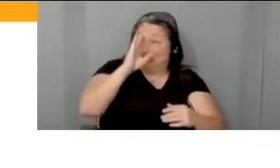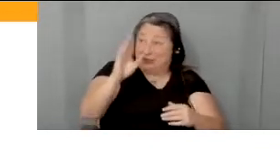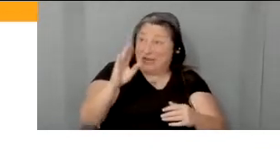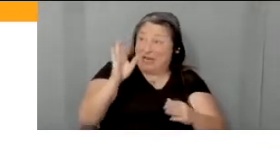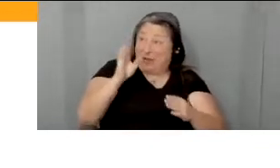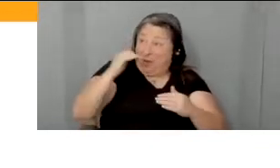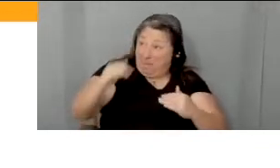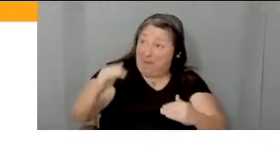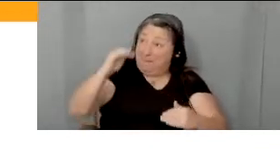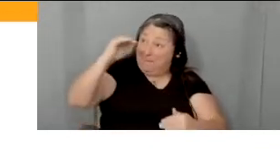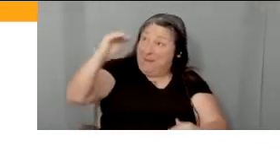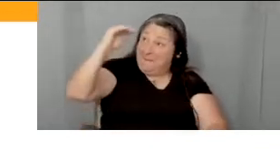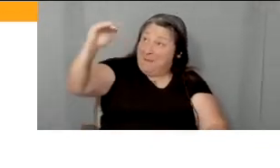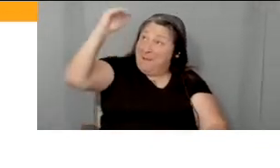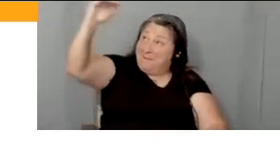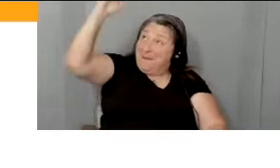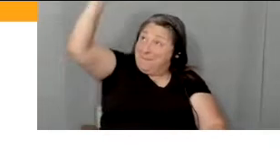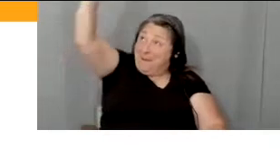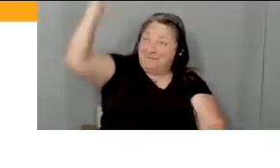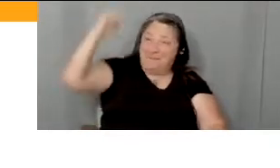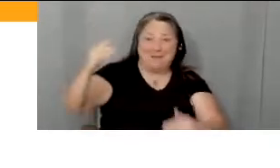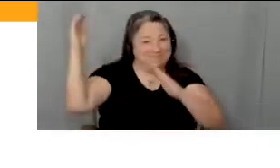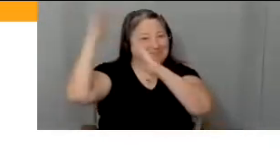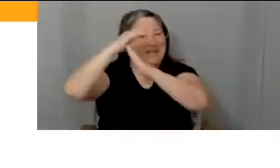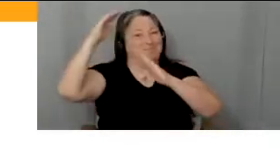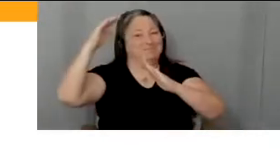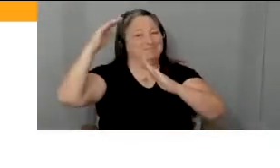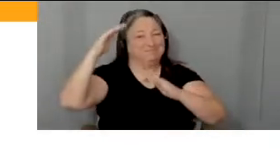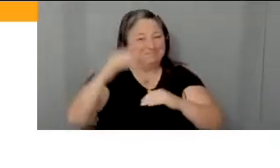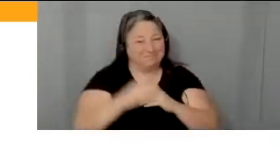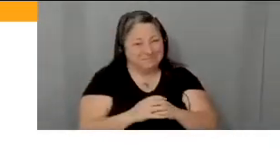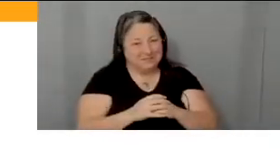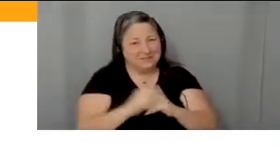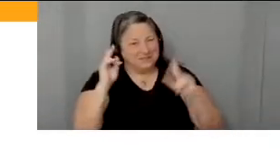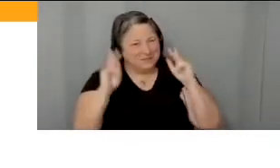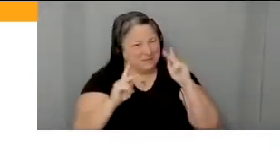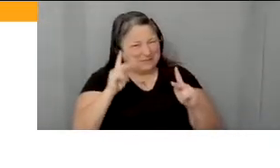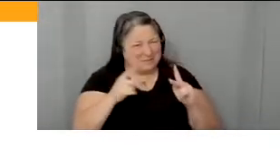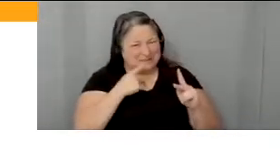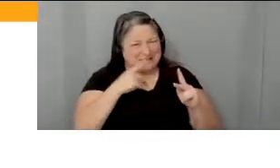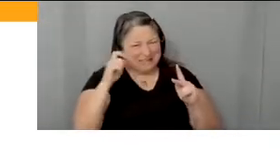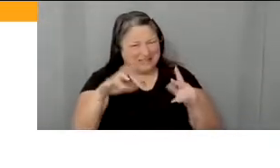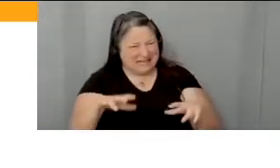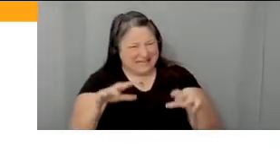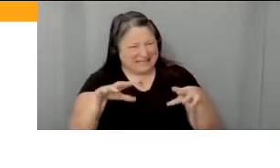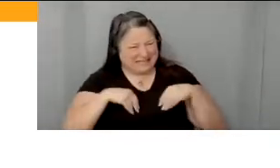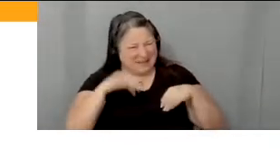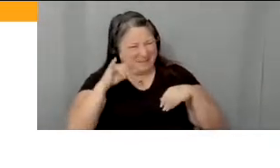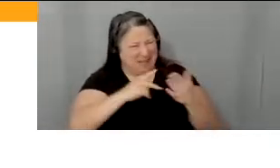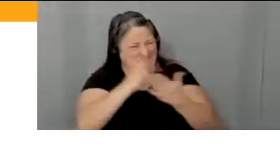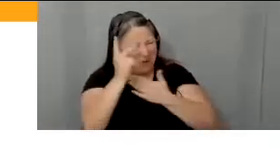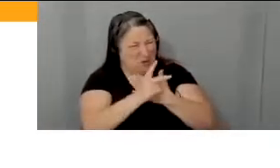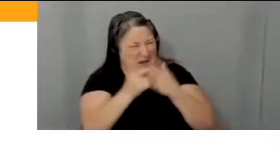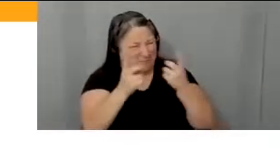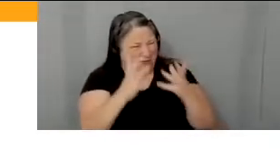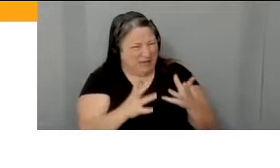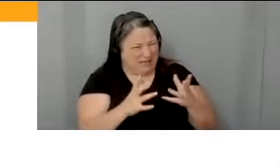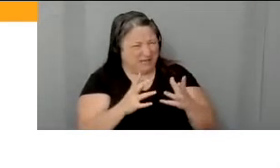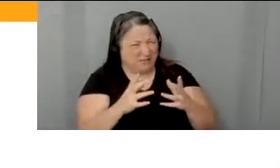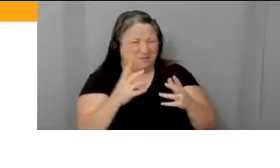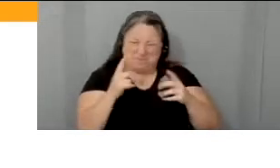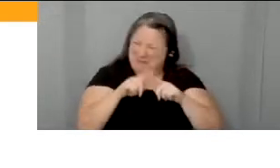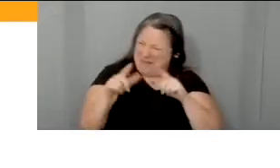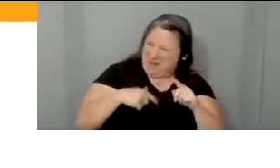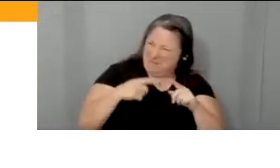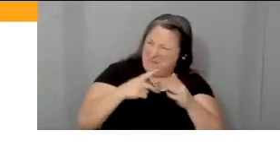that's manifested is by folks who say, should I take that program director role? But I'm program director now, it's a smaller